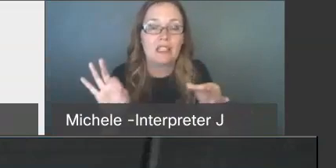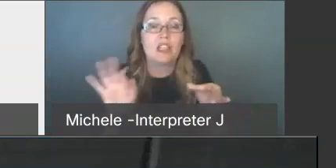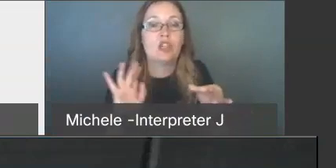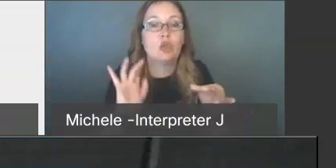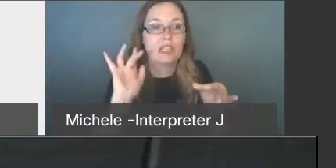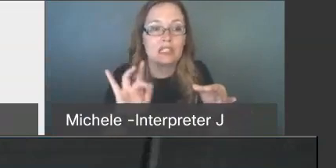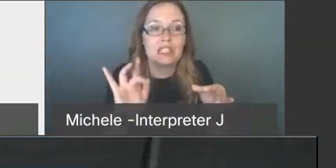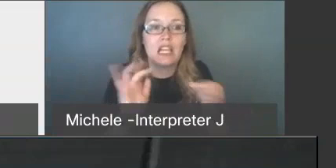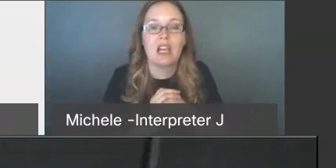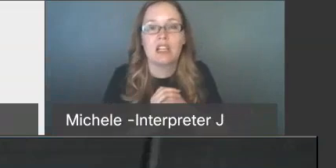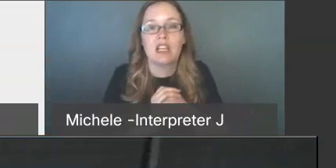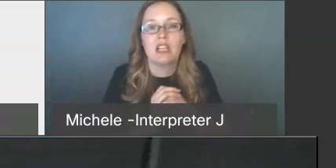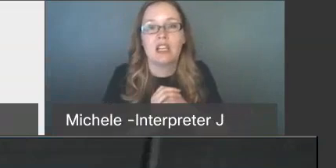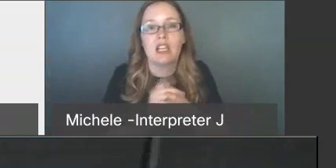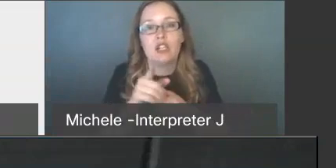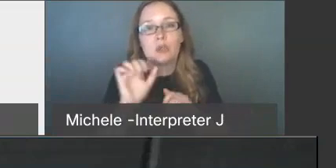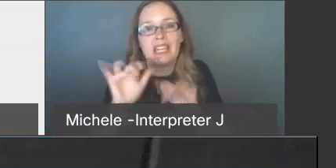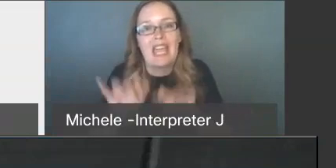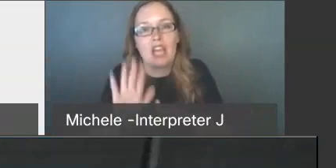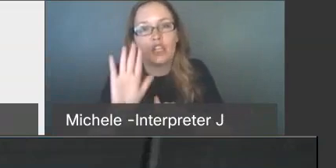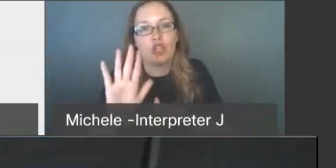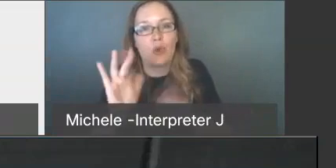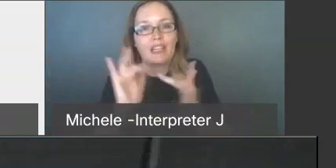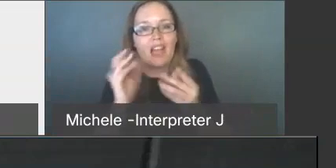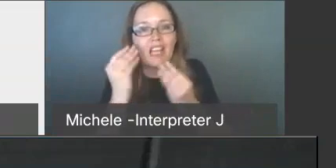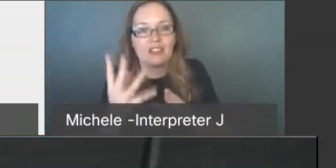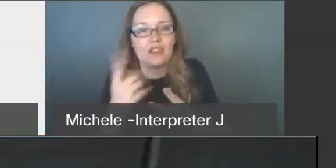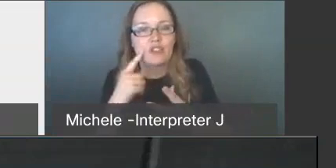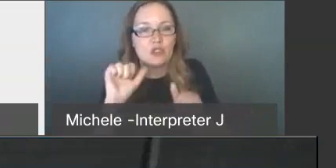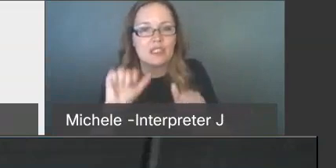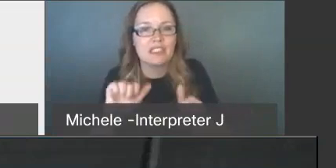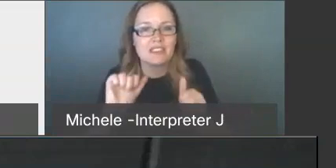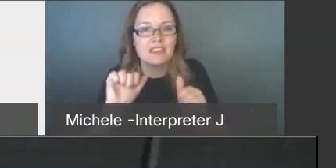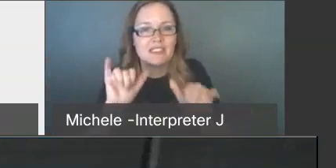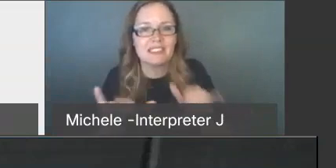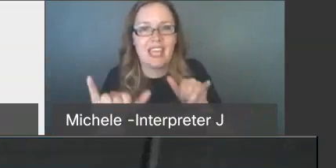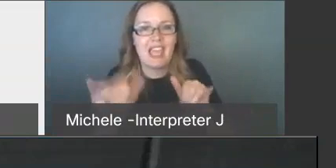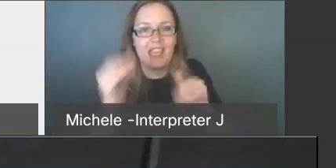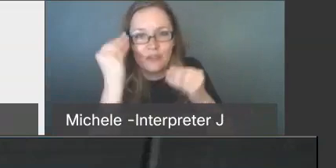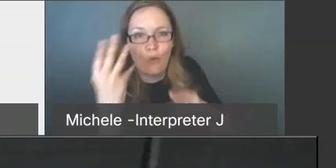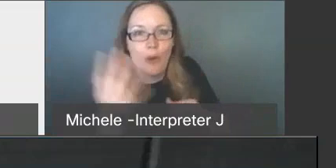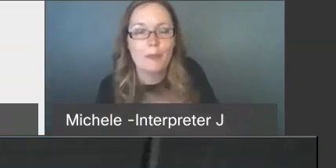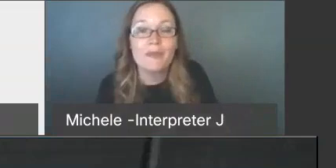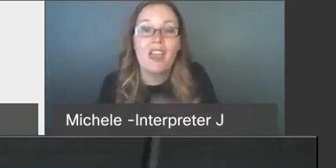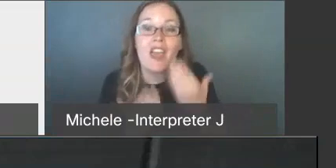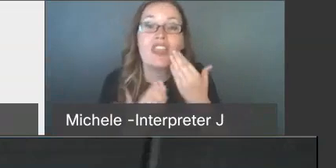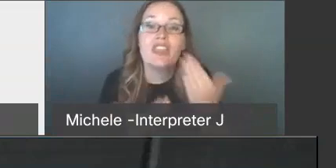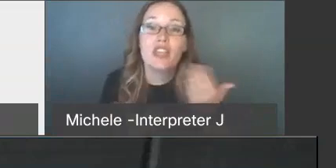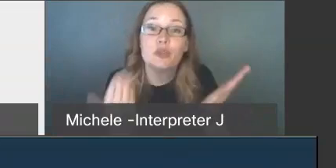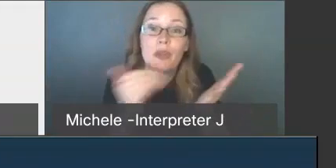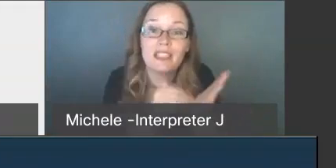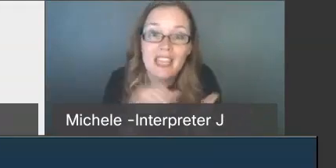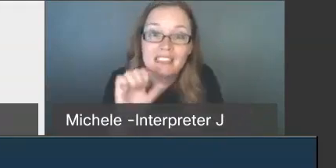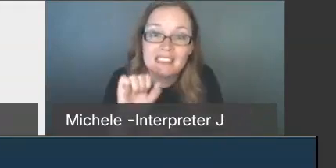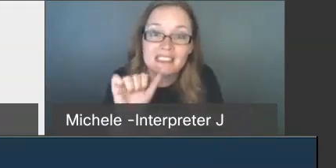information to make sure you stay up to date with all the Gaines Center activities. Thank you again, Sarah, for your presentation,